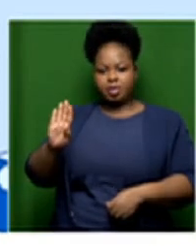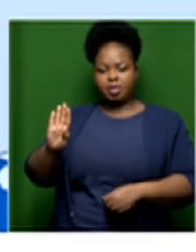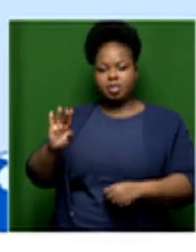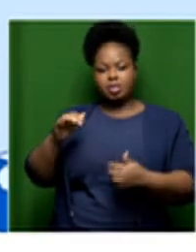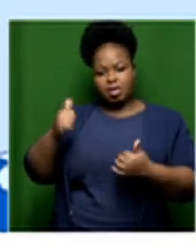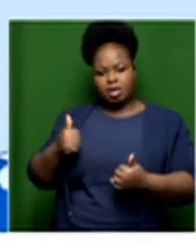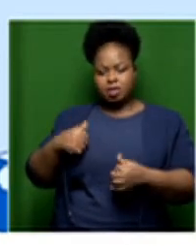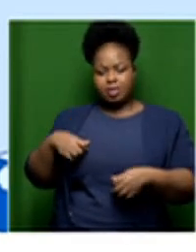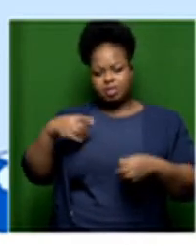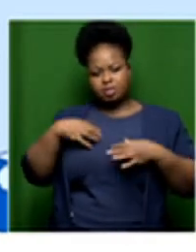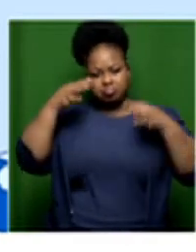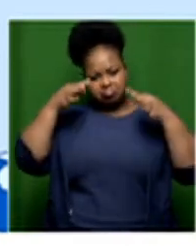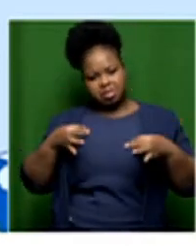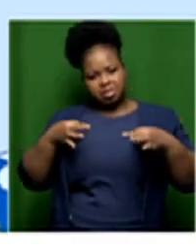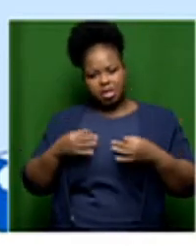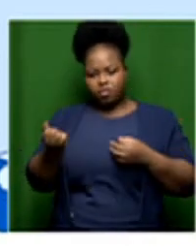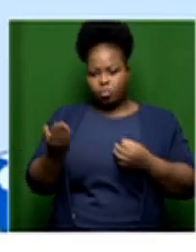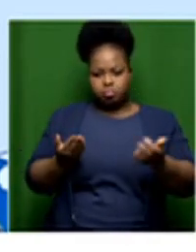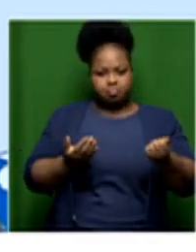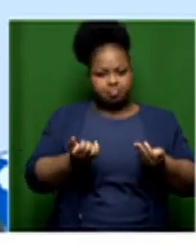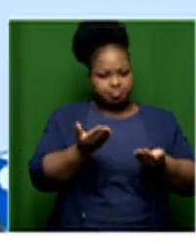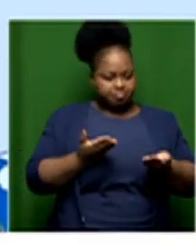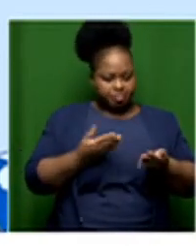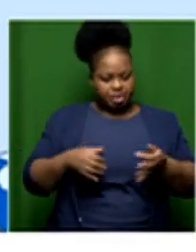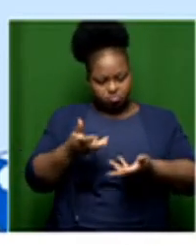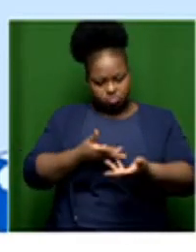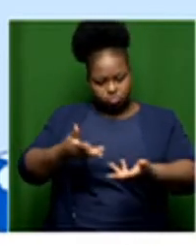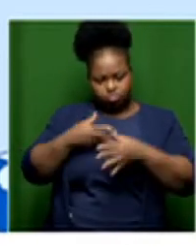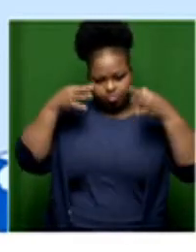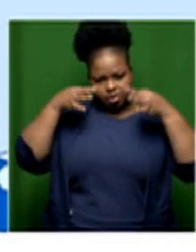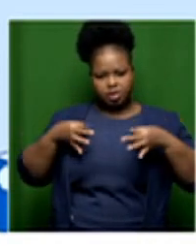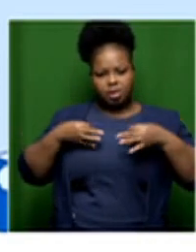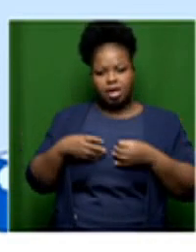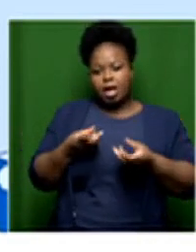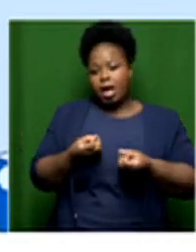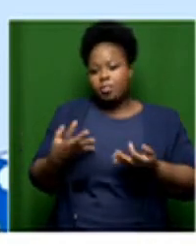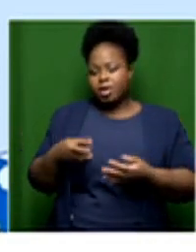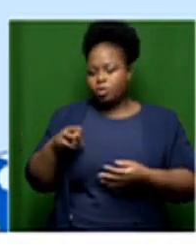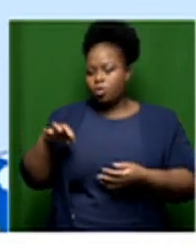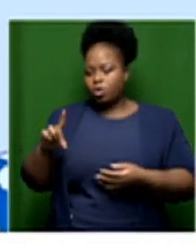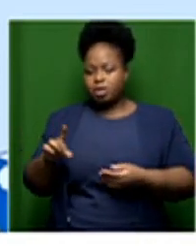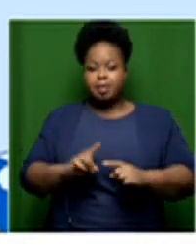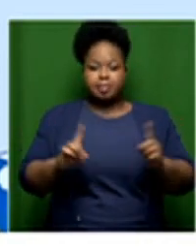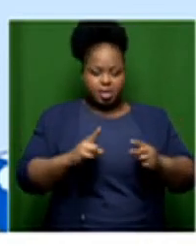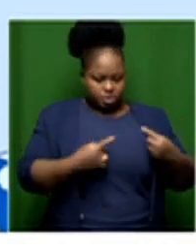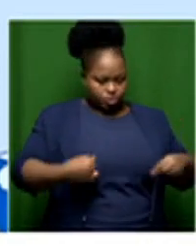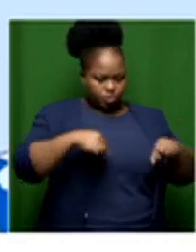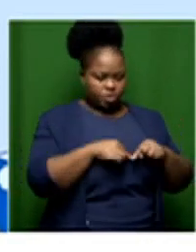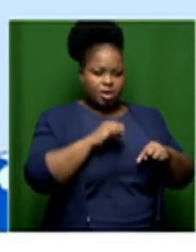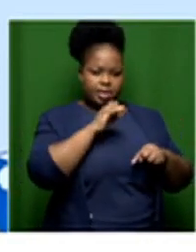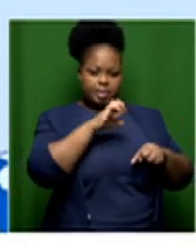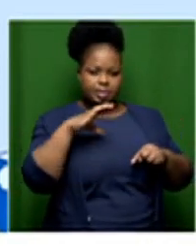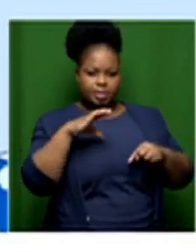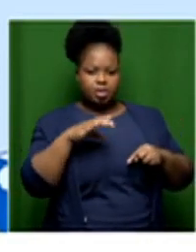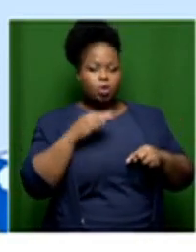adjudicate on all the submissions that it has received and determine the number of wards. On our part, our role begins once we